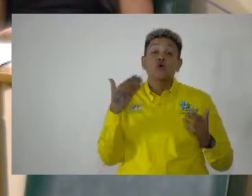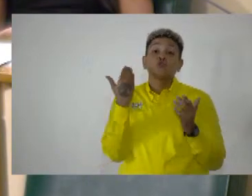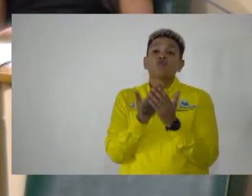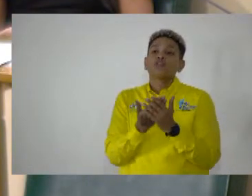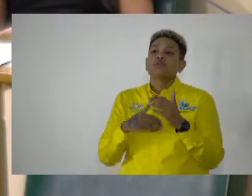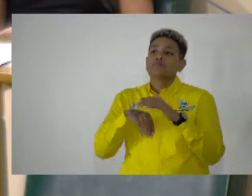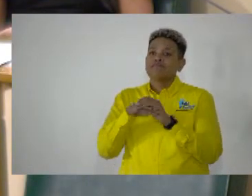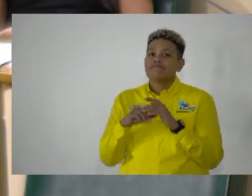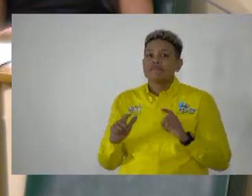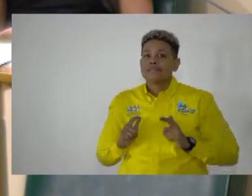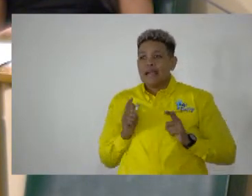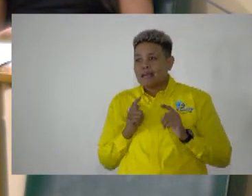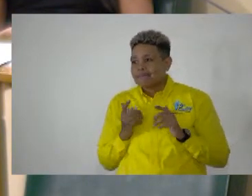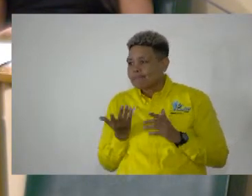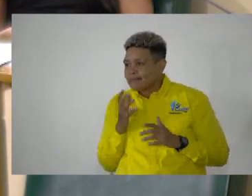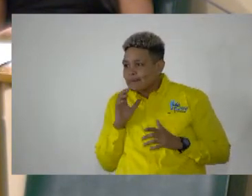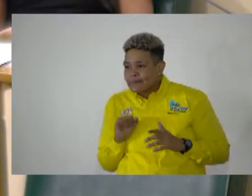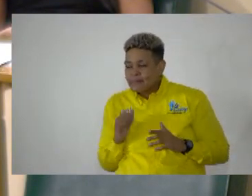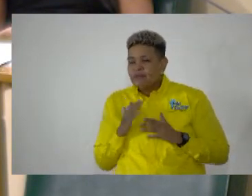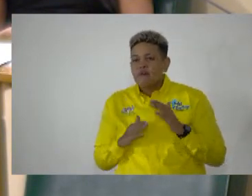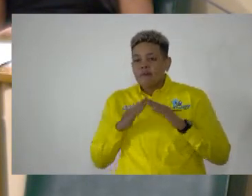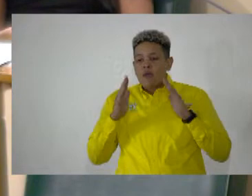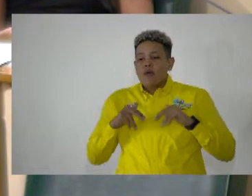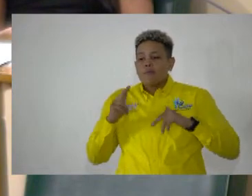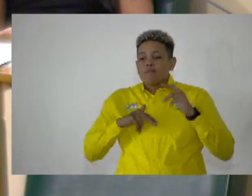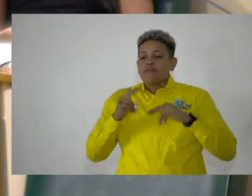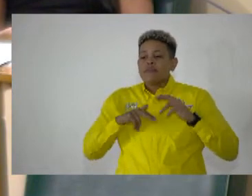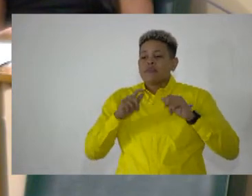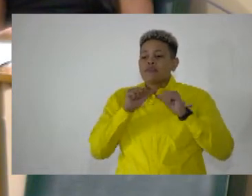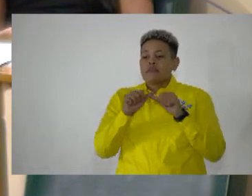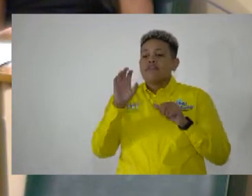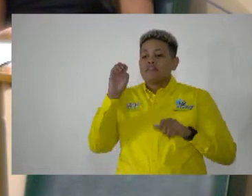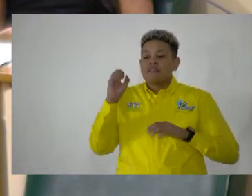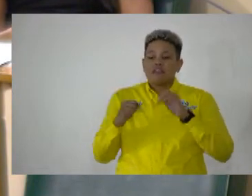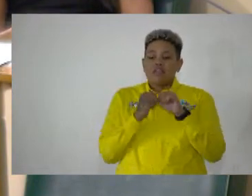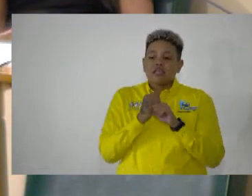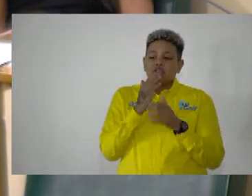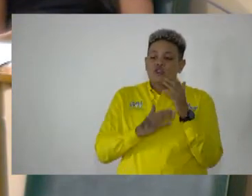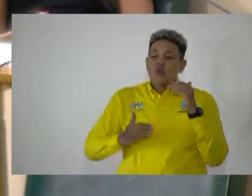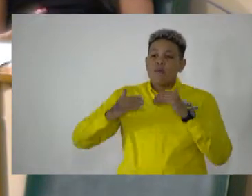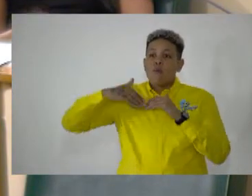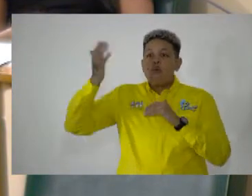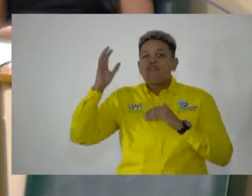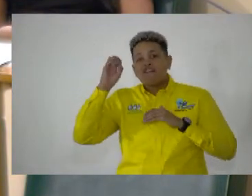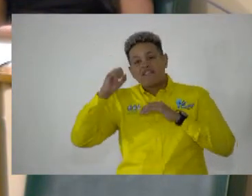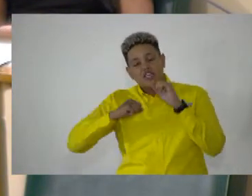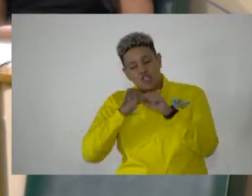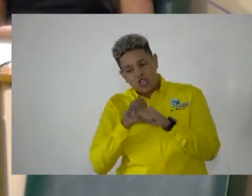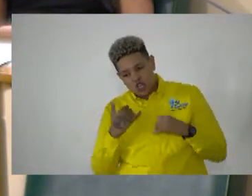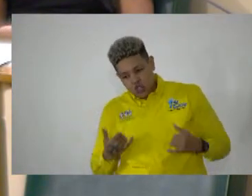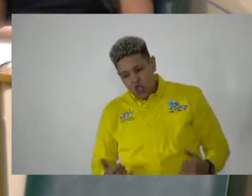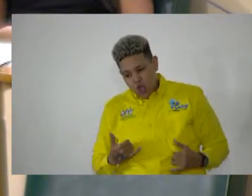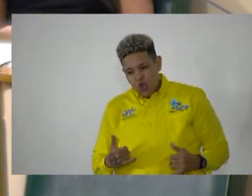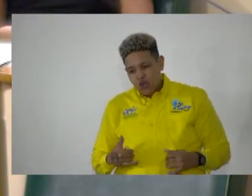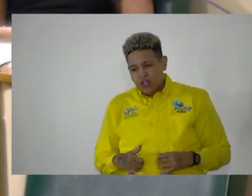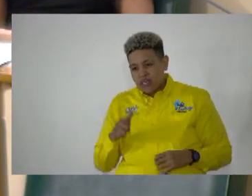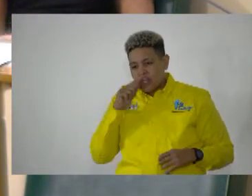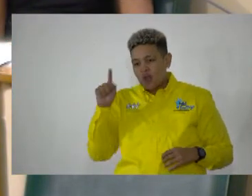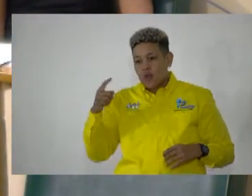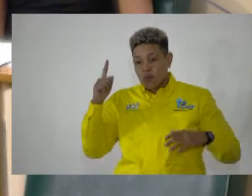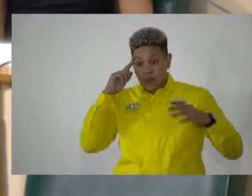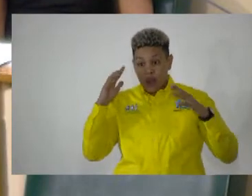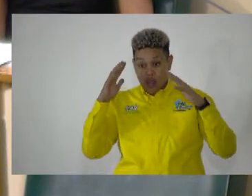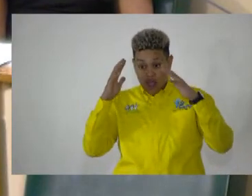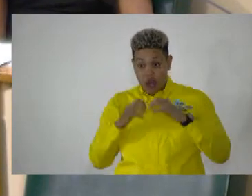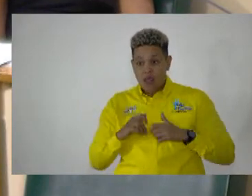useful life. Some of these houses were built, they were built to last 50 years. Some of them are over 50 years now. Not that they are going to